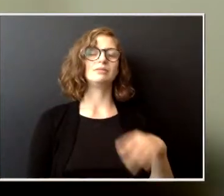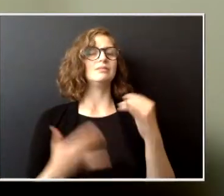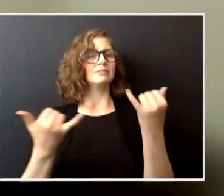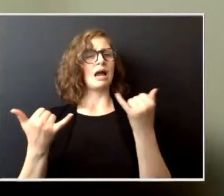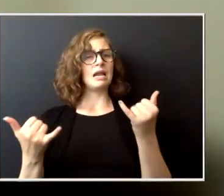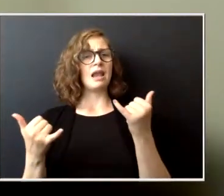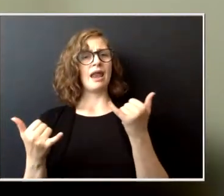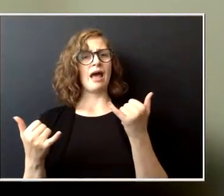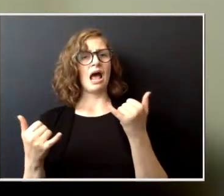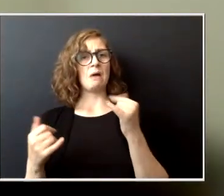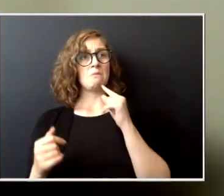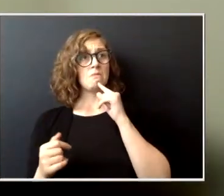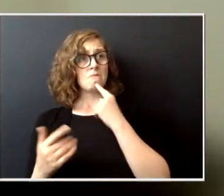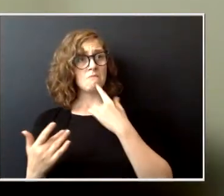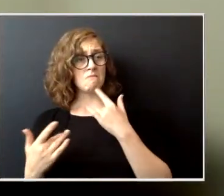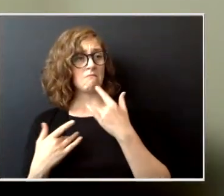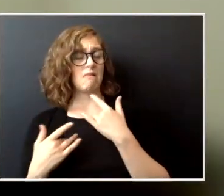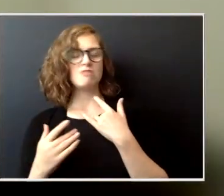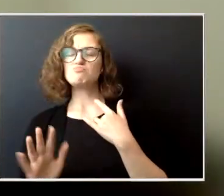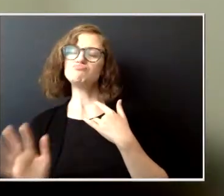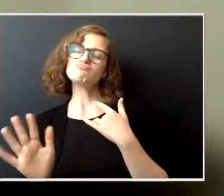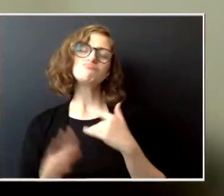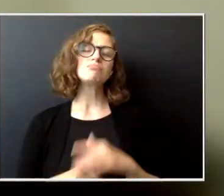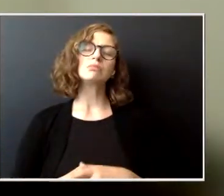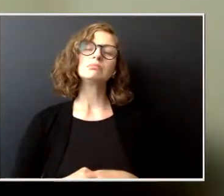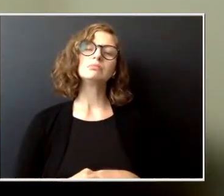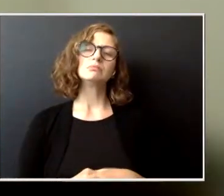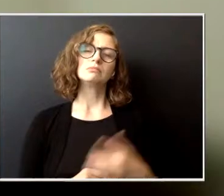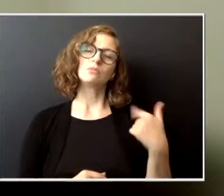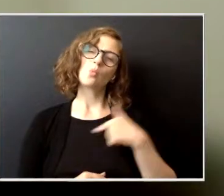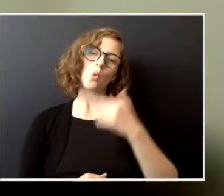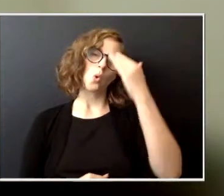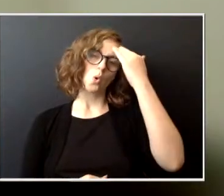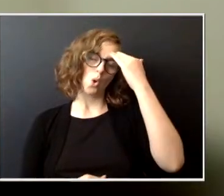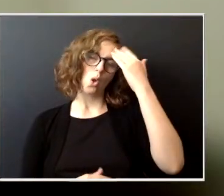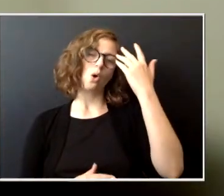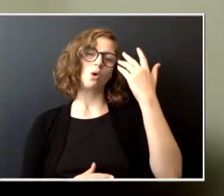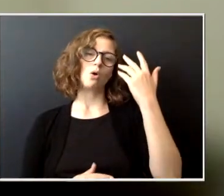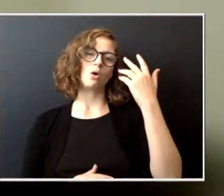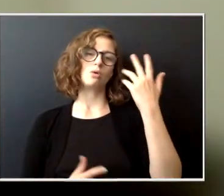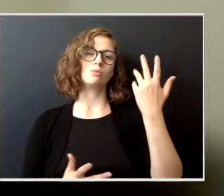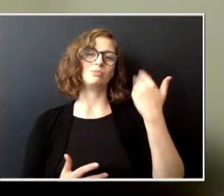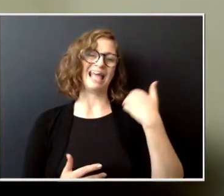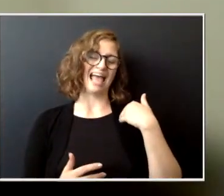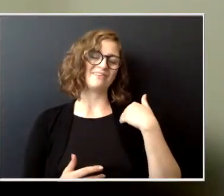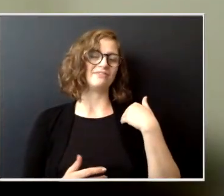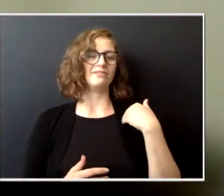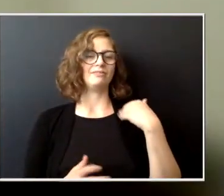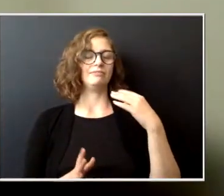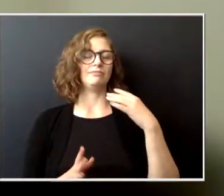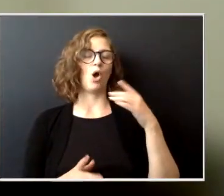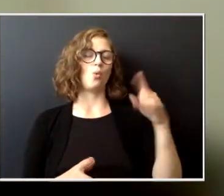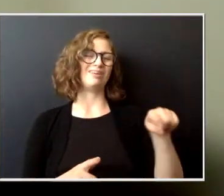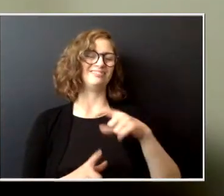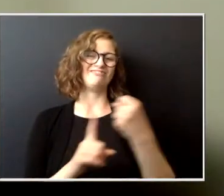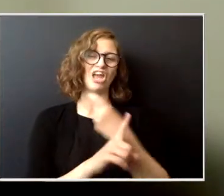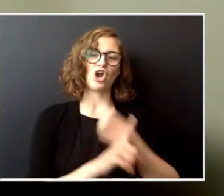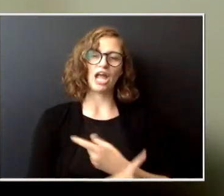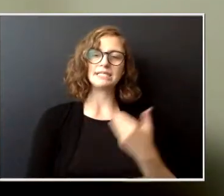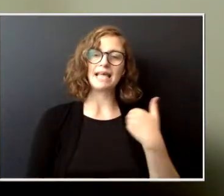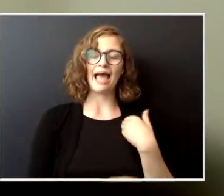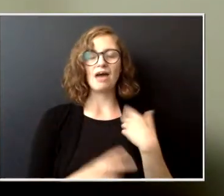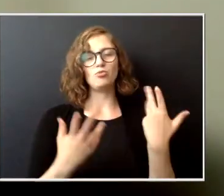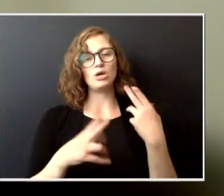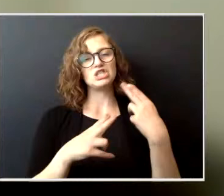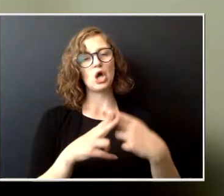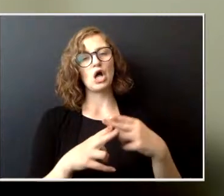about. Again, we know that there is immune evasion by all of these variants, and that is mostly specifically for